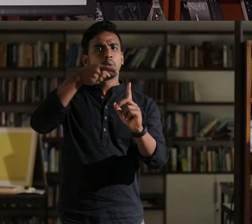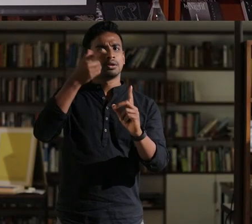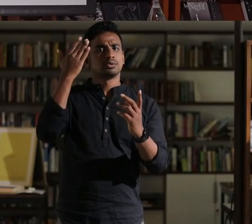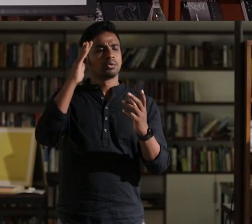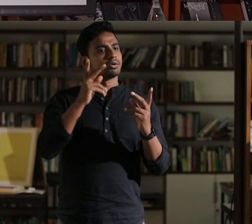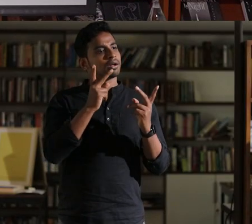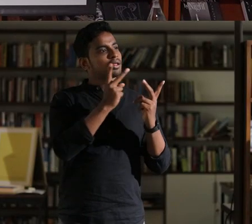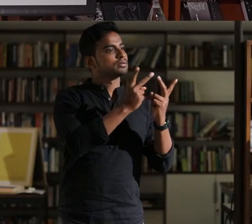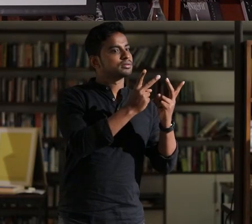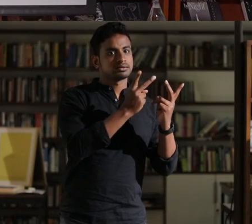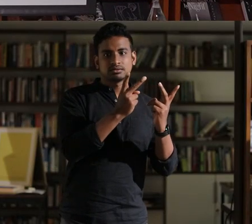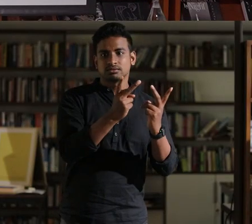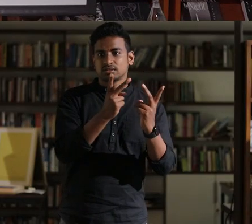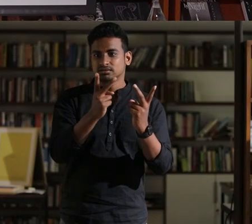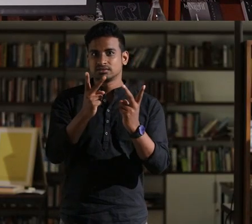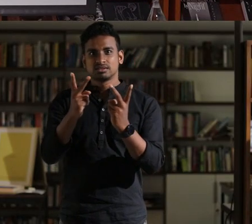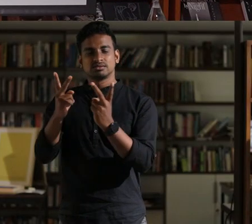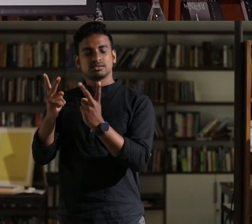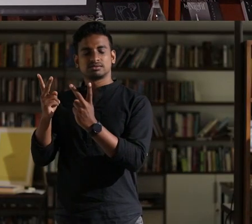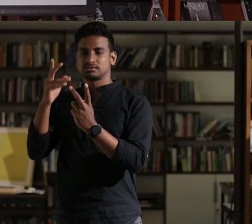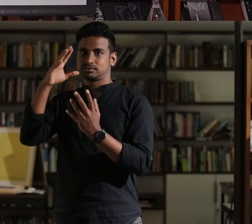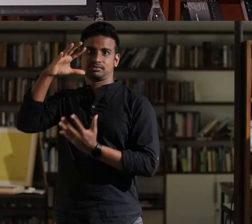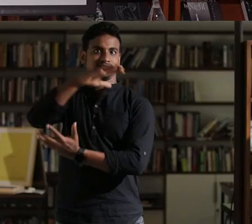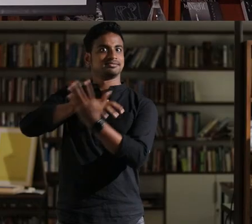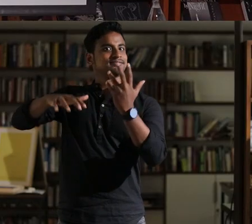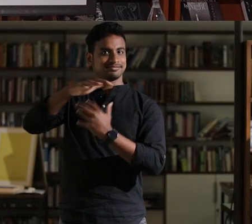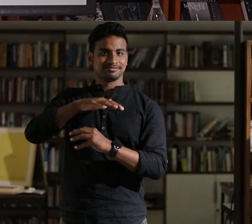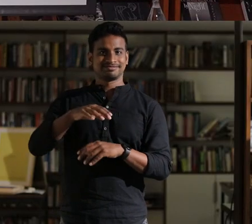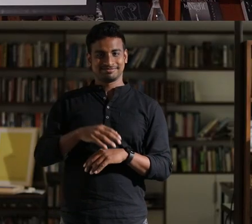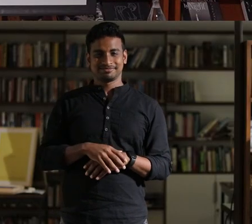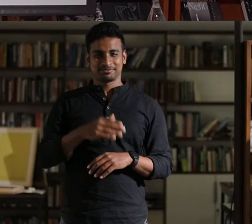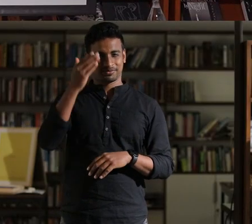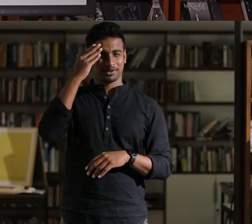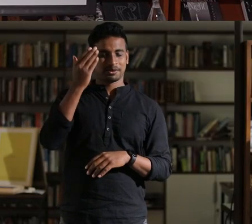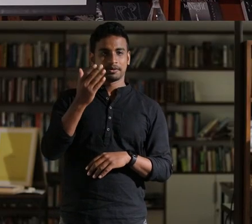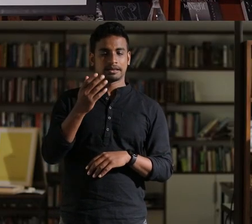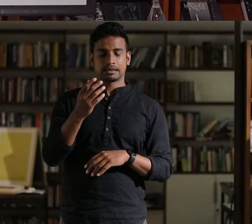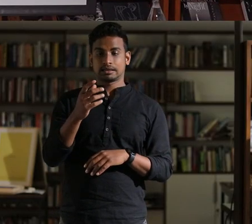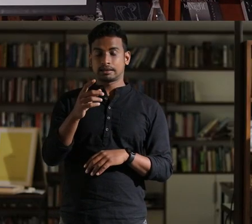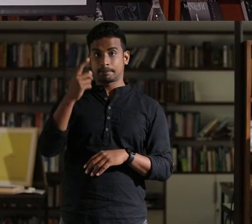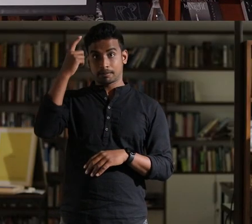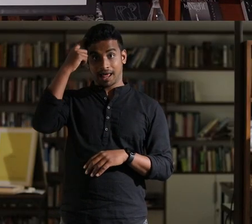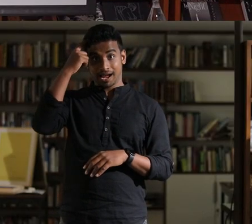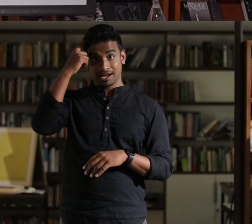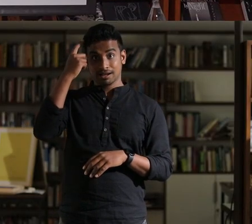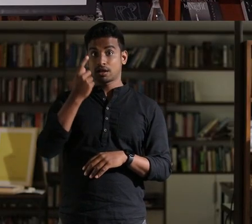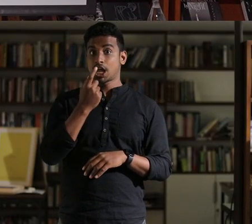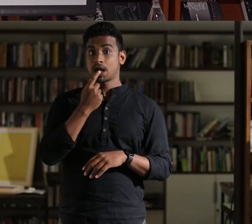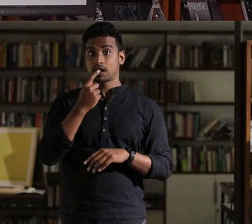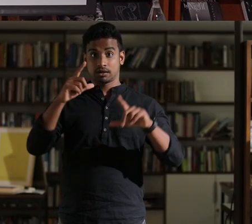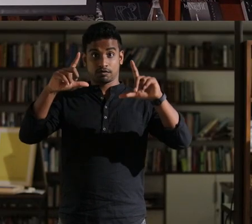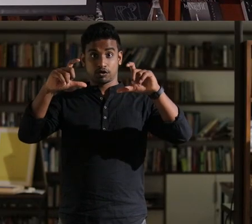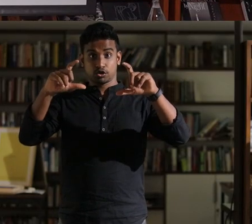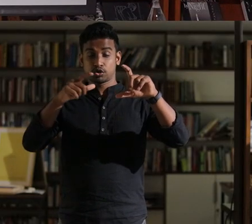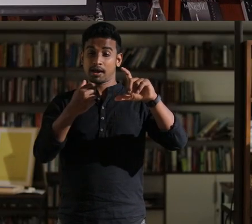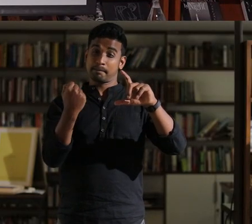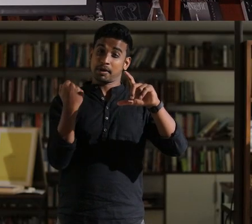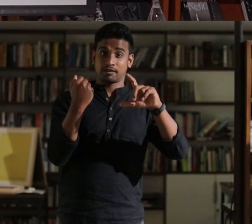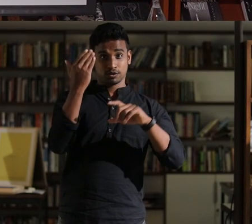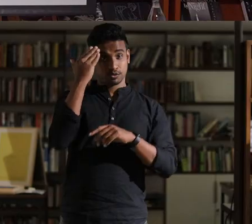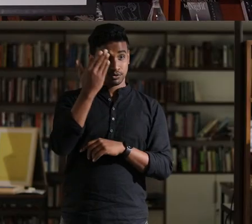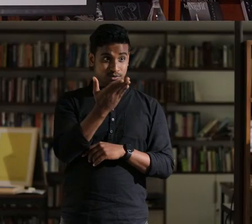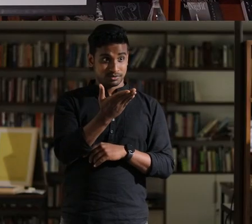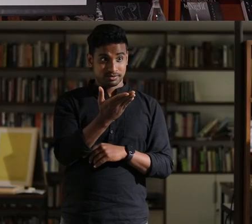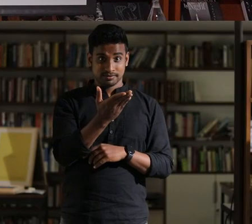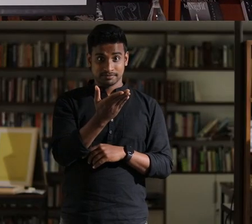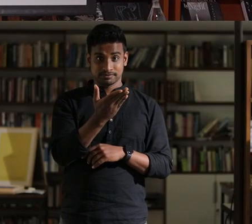you in. I mean, all of us know of the power of black and white photographs, especially if you've never seen them, and how you kind